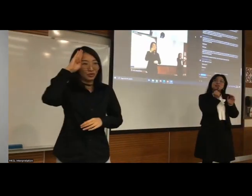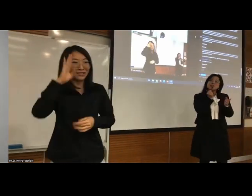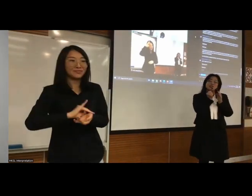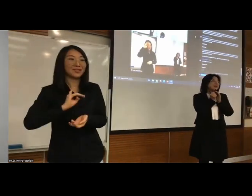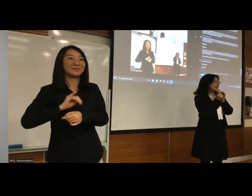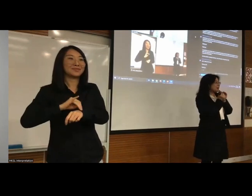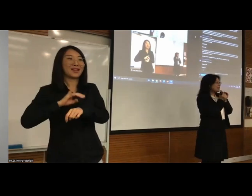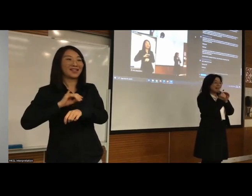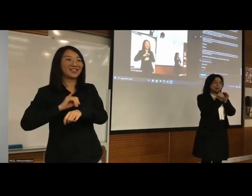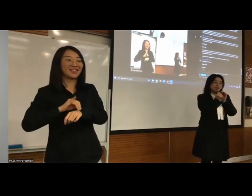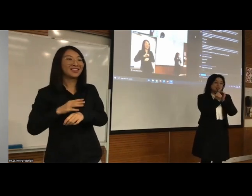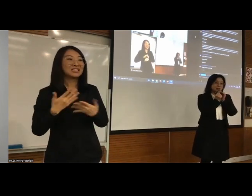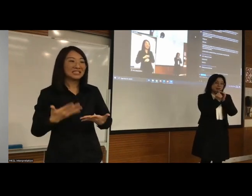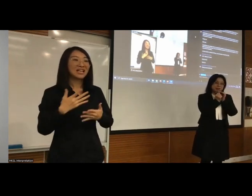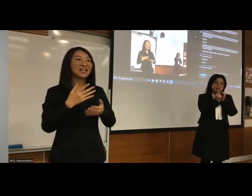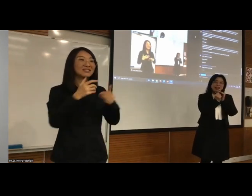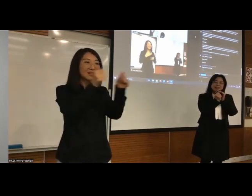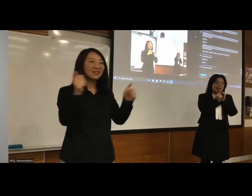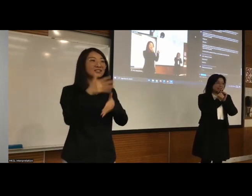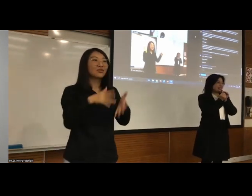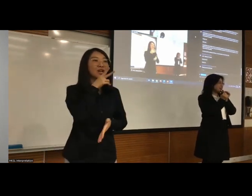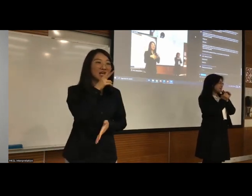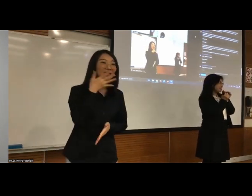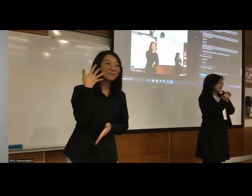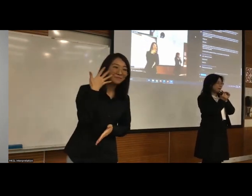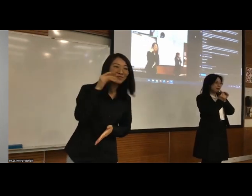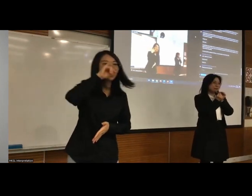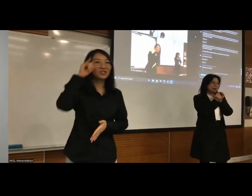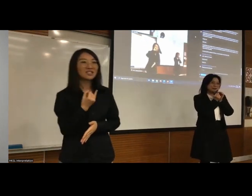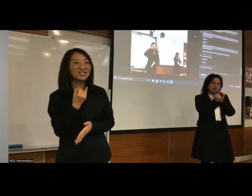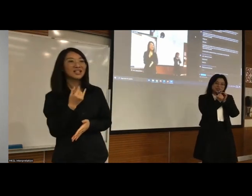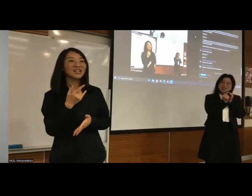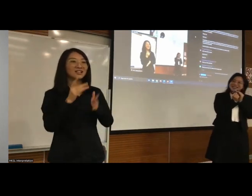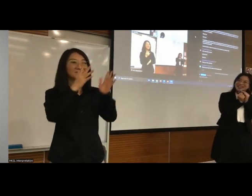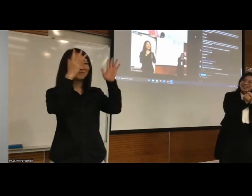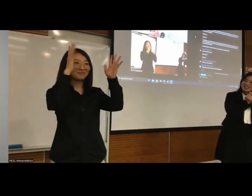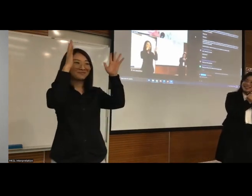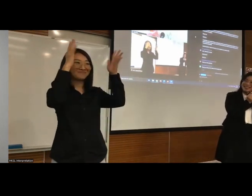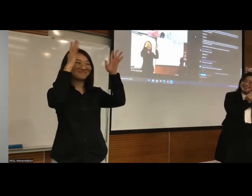we want to thank our sign language interpreters, Kat and Jessica from Brandwood.